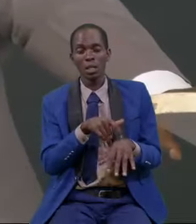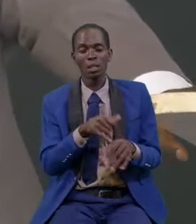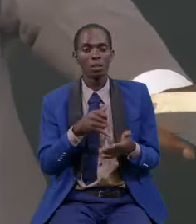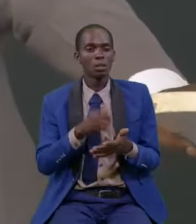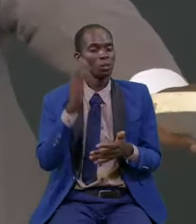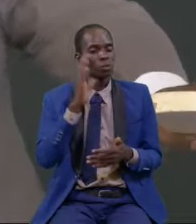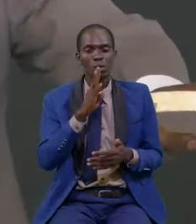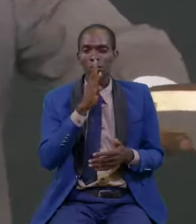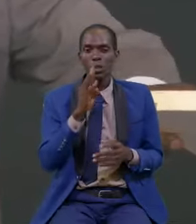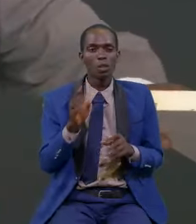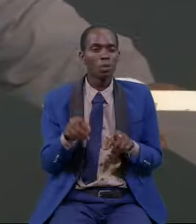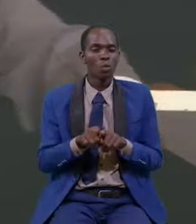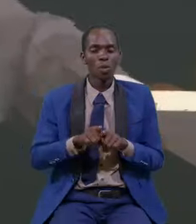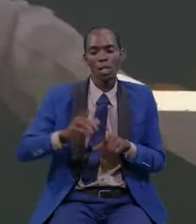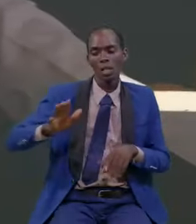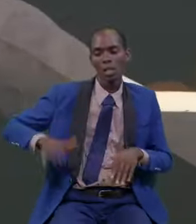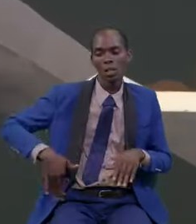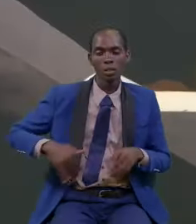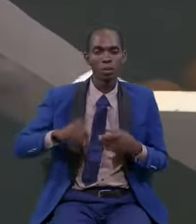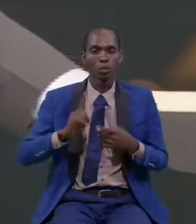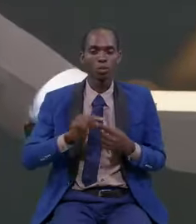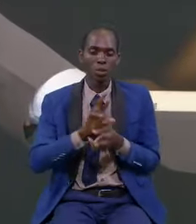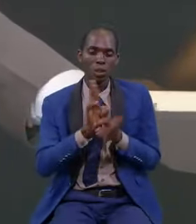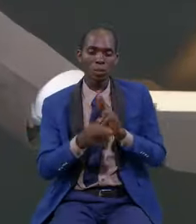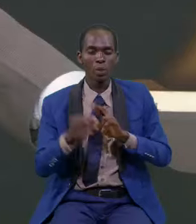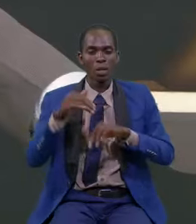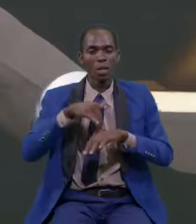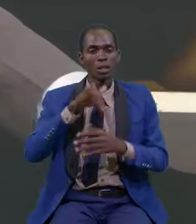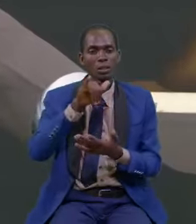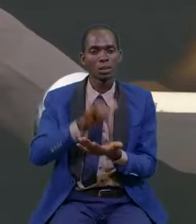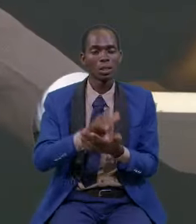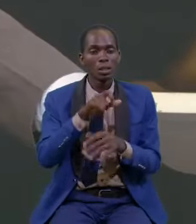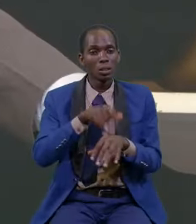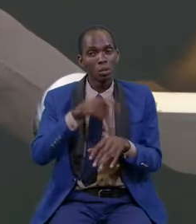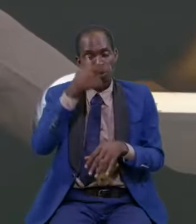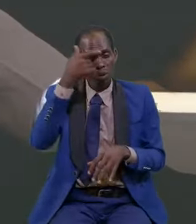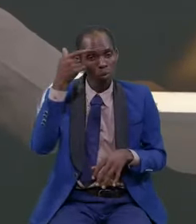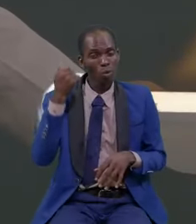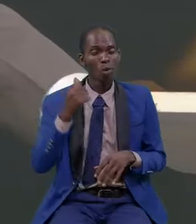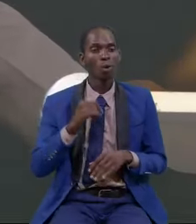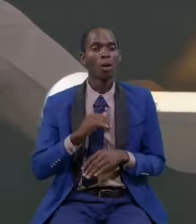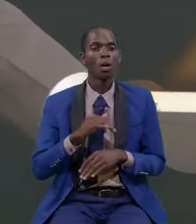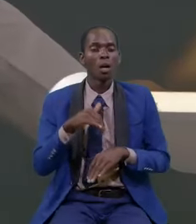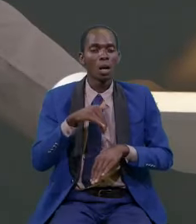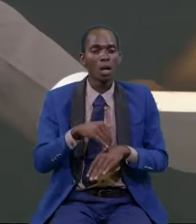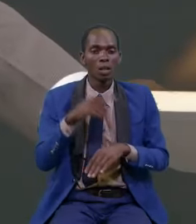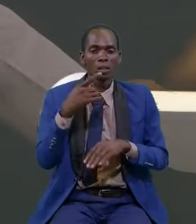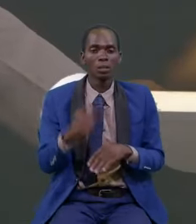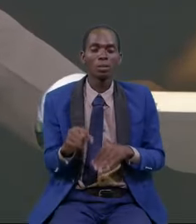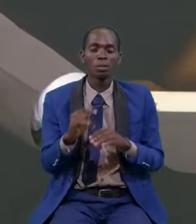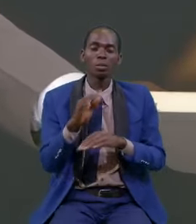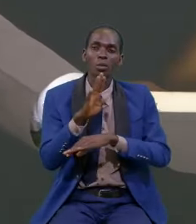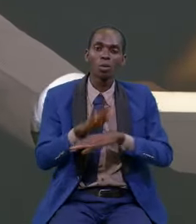at that time, because all at the mention of the name of Jesus, every